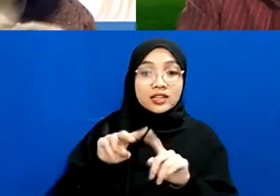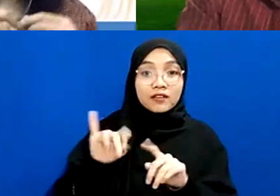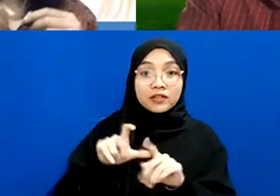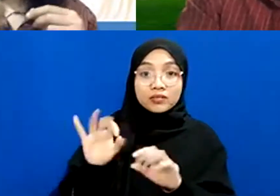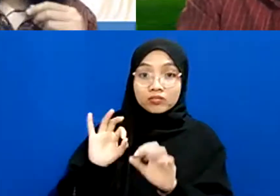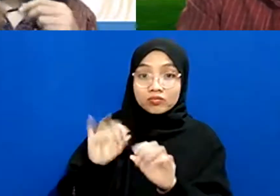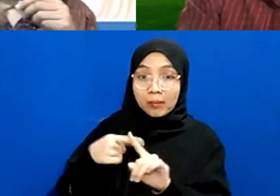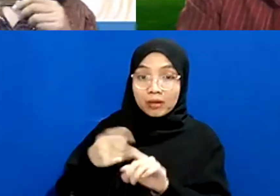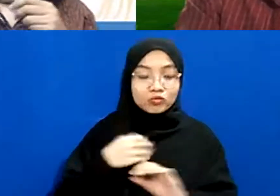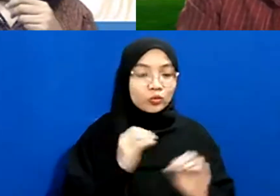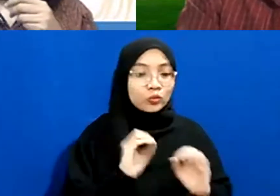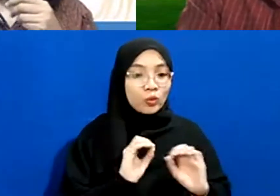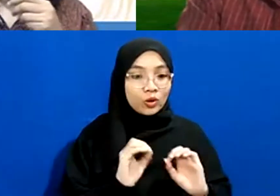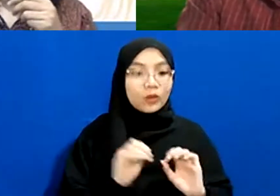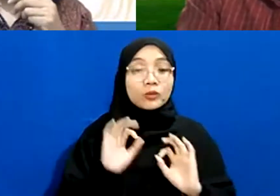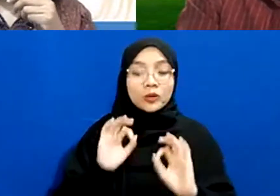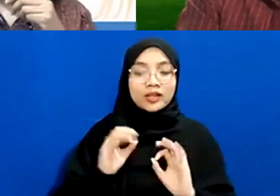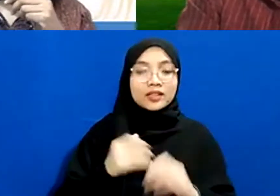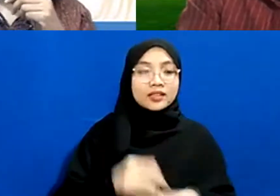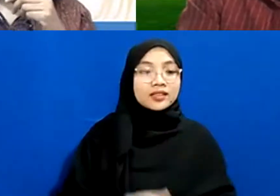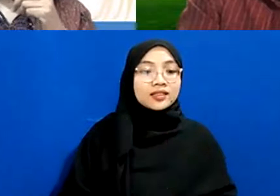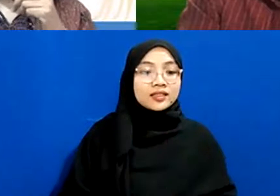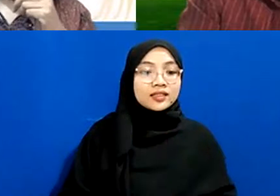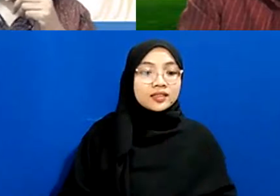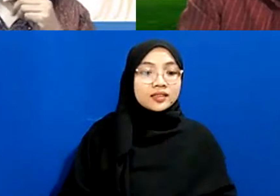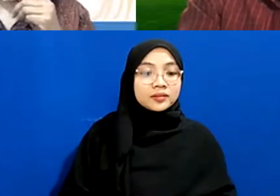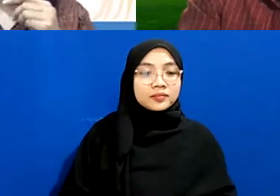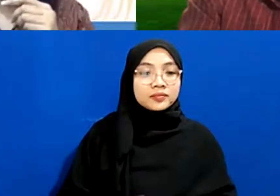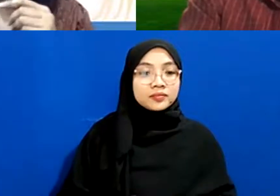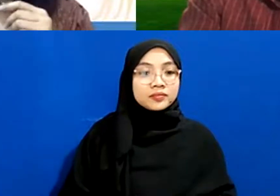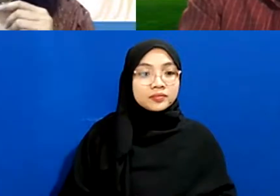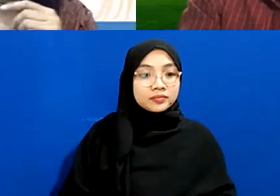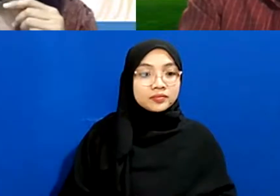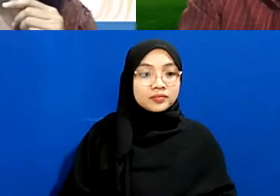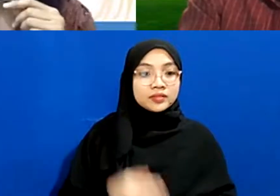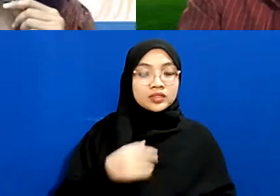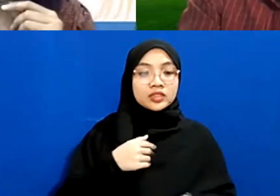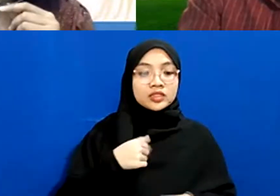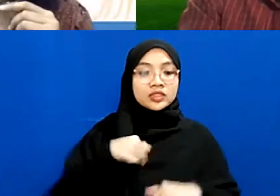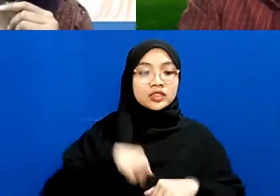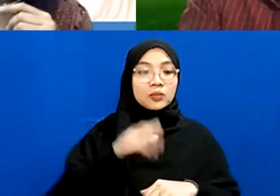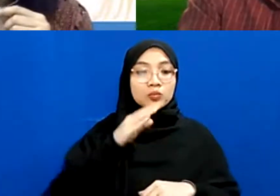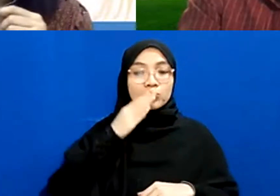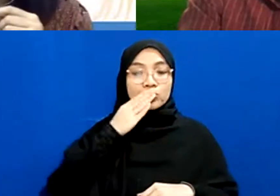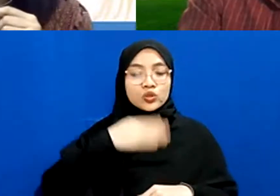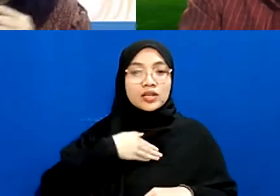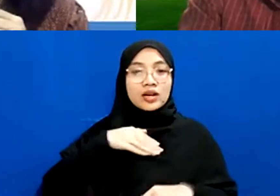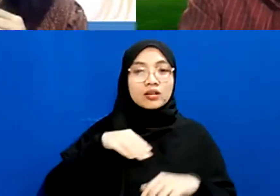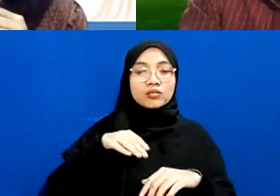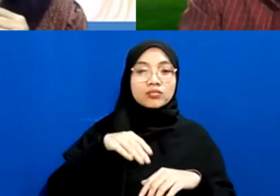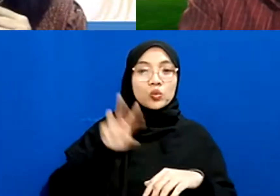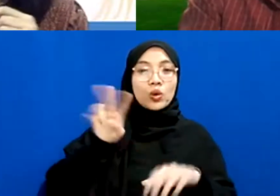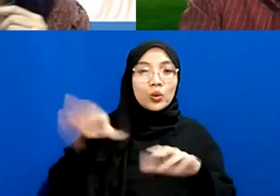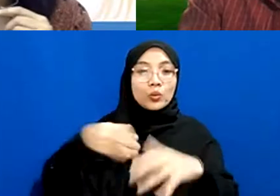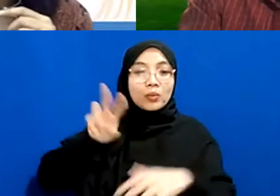Okay, right. Thank you. I'm aware of the time. Yeah, we still have 2 groups. And also I'm excited that the